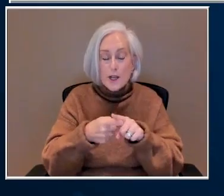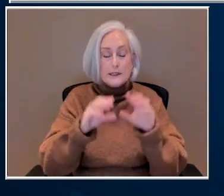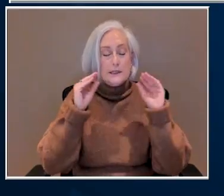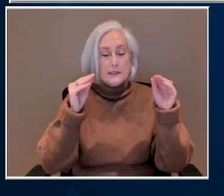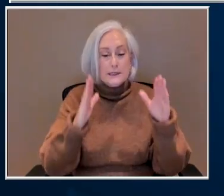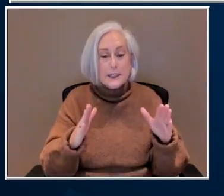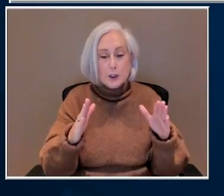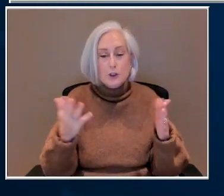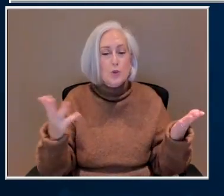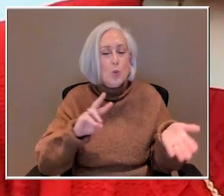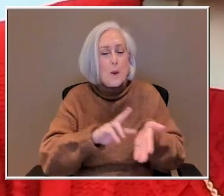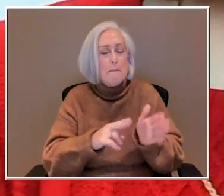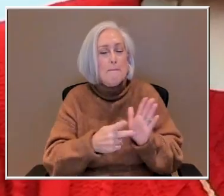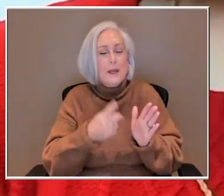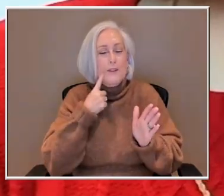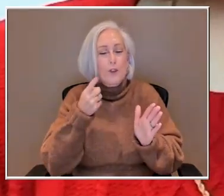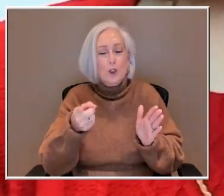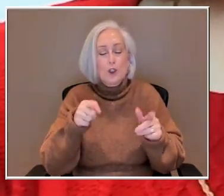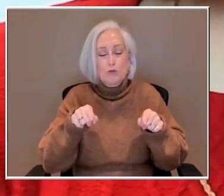time?